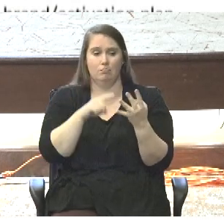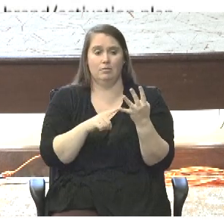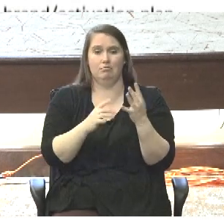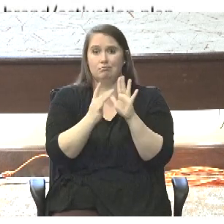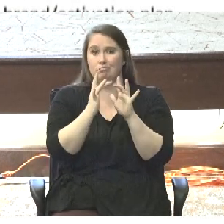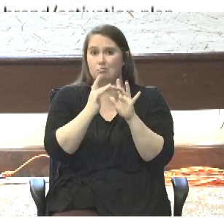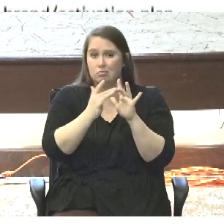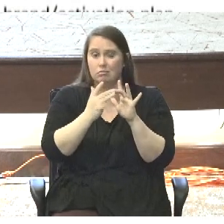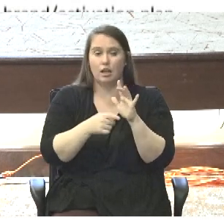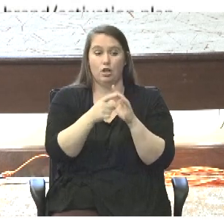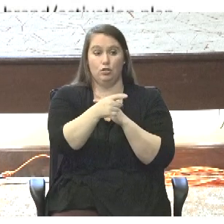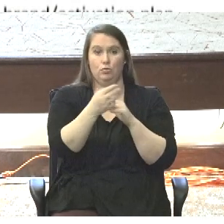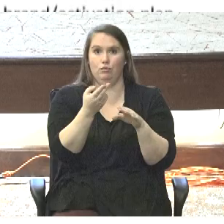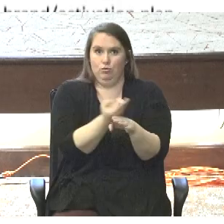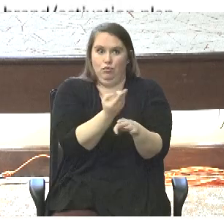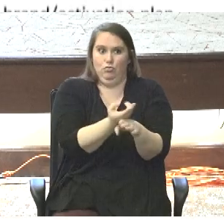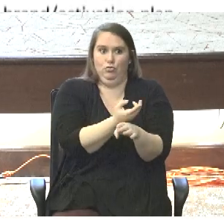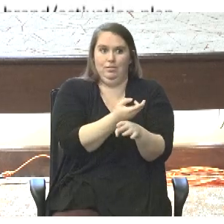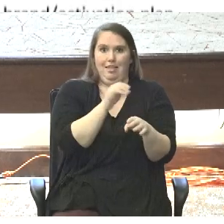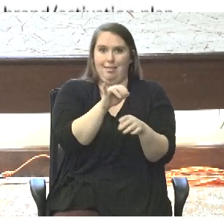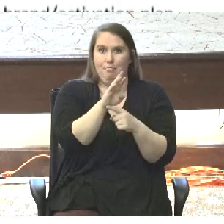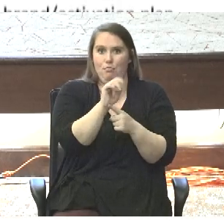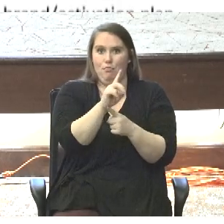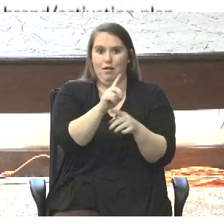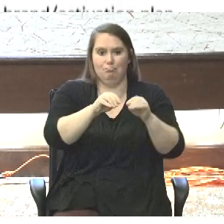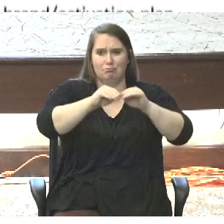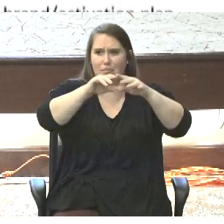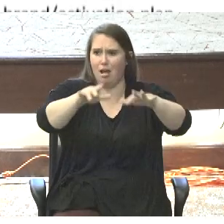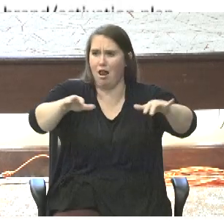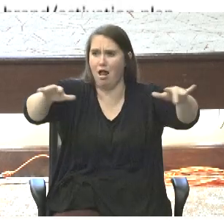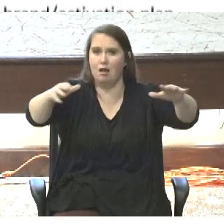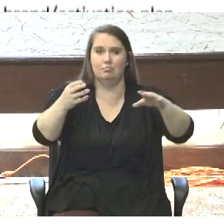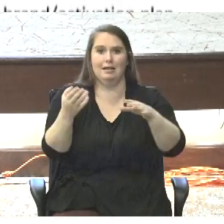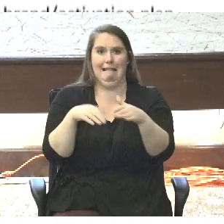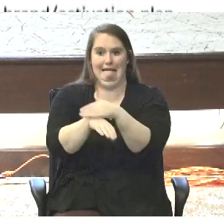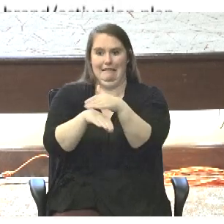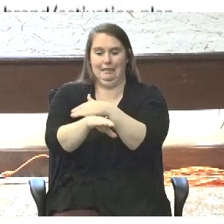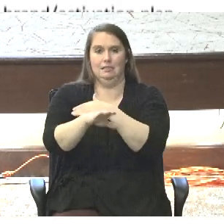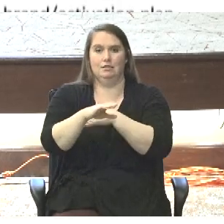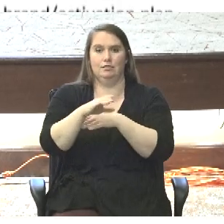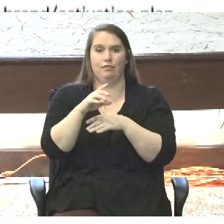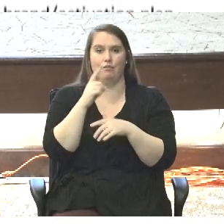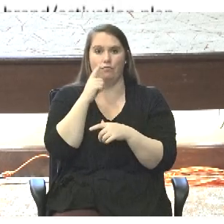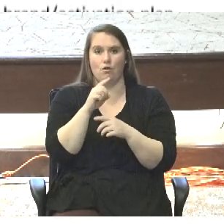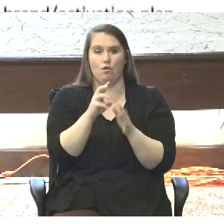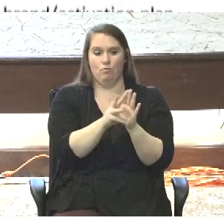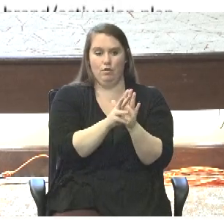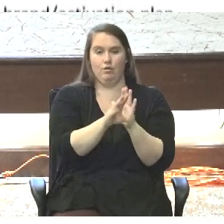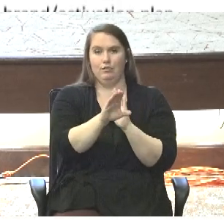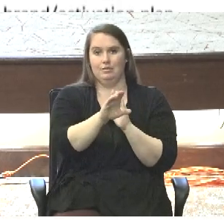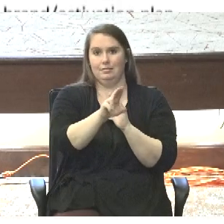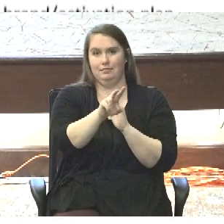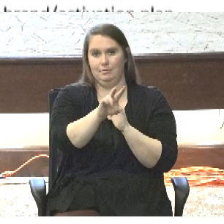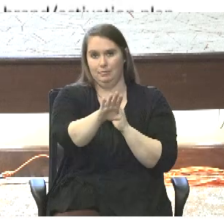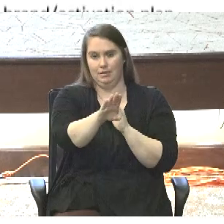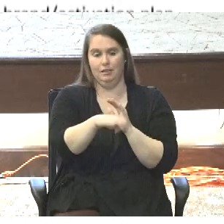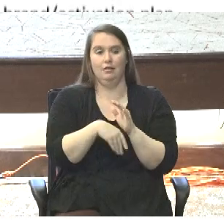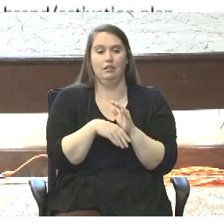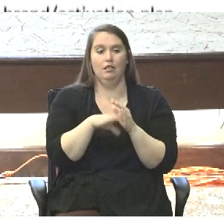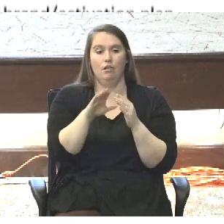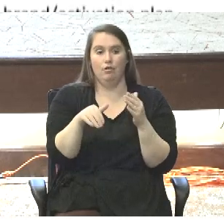guys can execute and implement that brand across all the different areas the Waco CVB touches, from meetings to